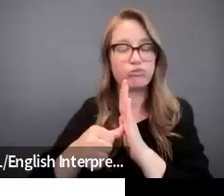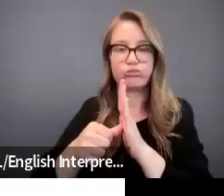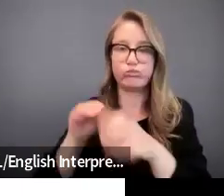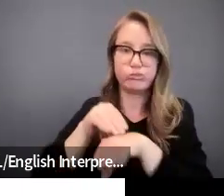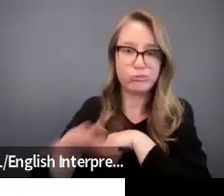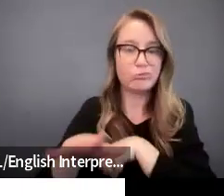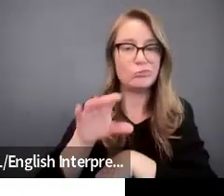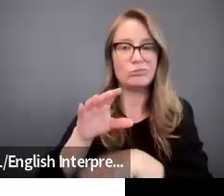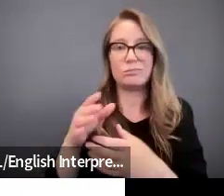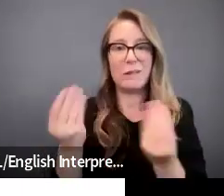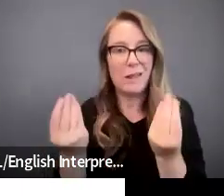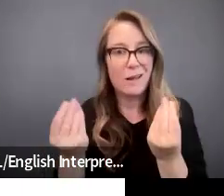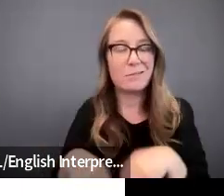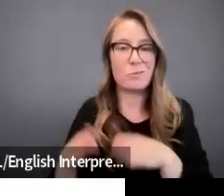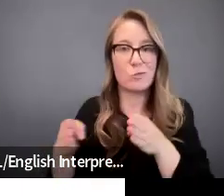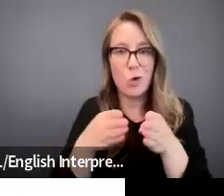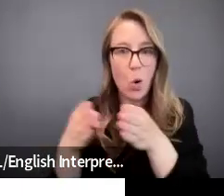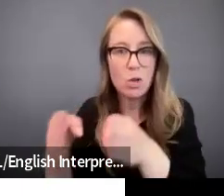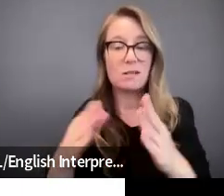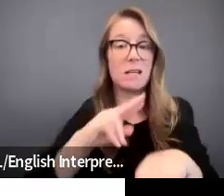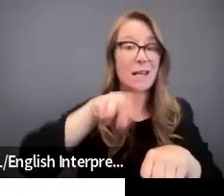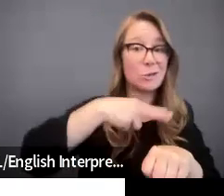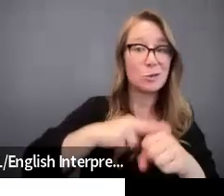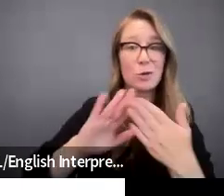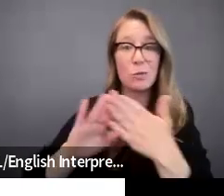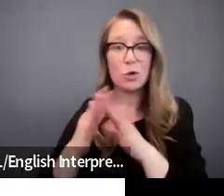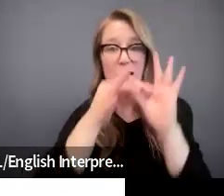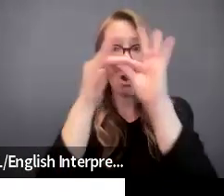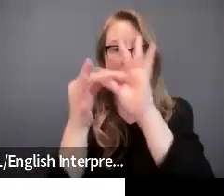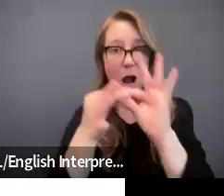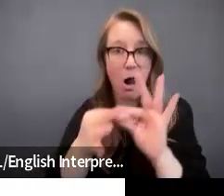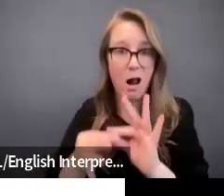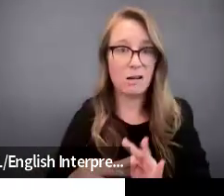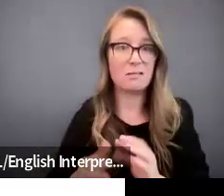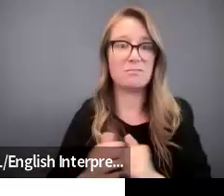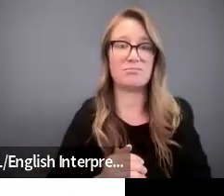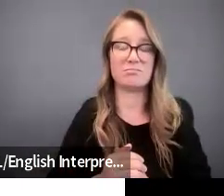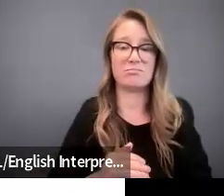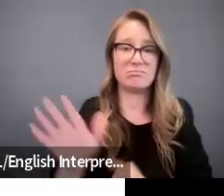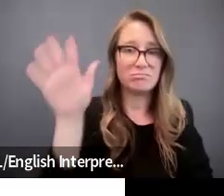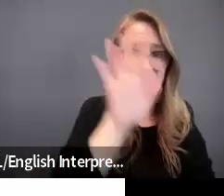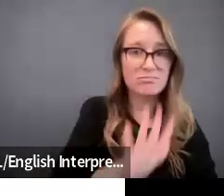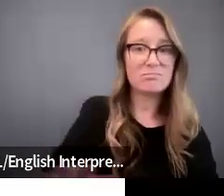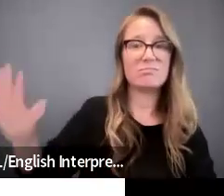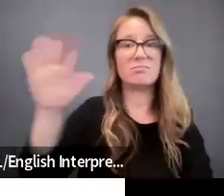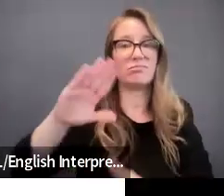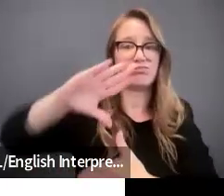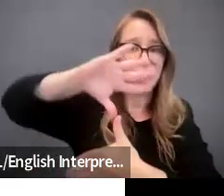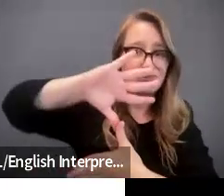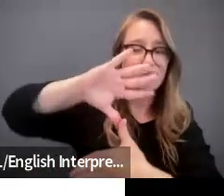of roads that tied nations and communities together across the entire landmass of the